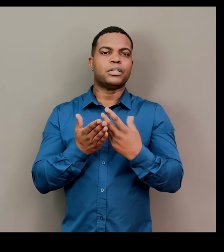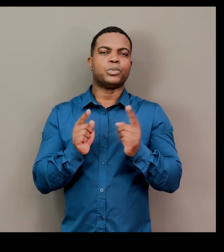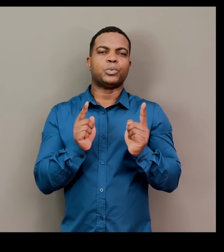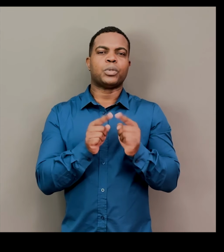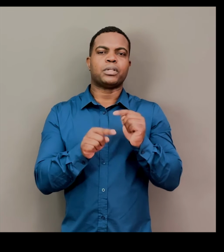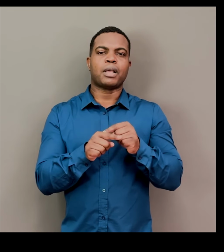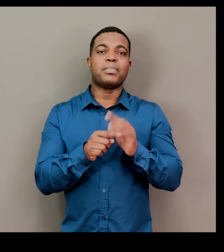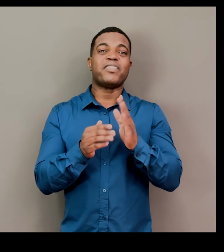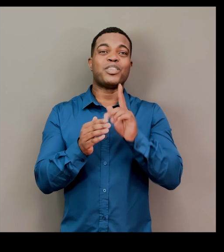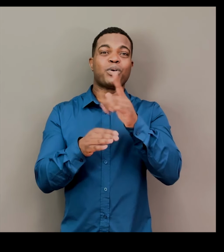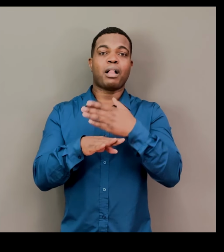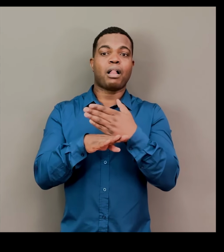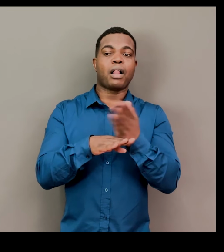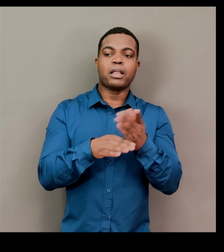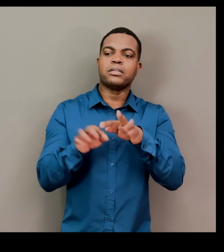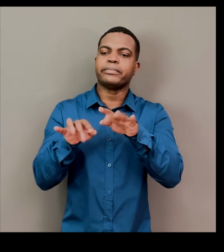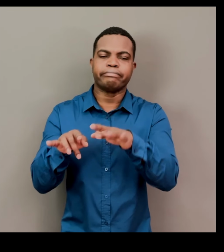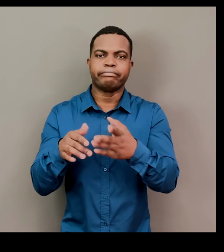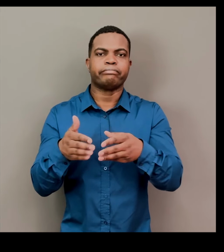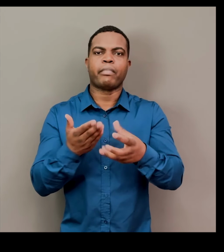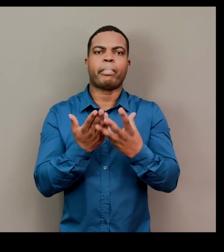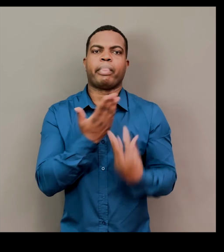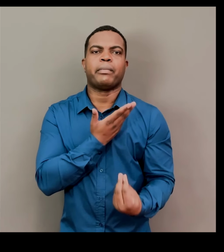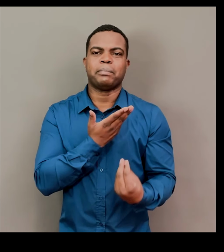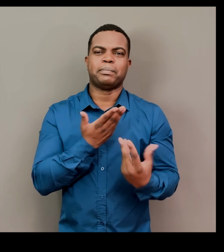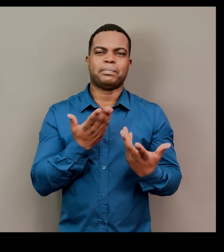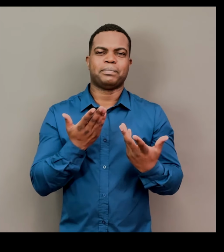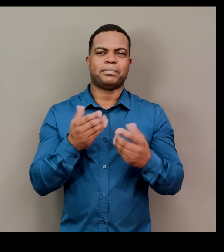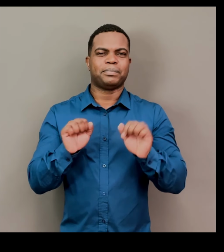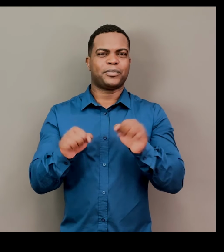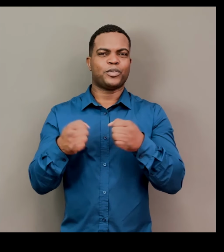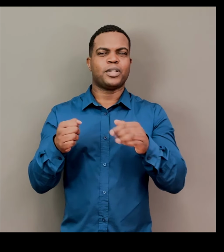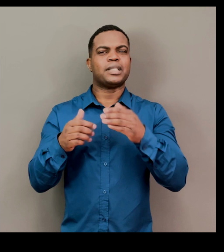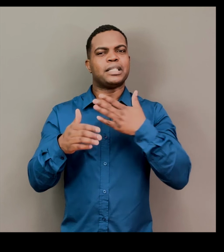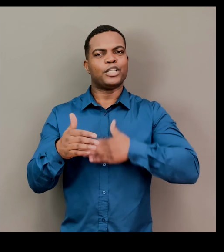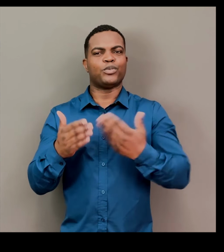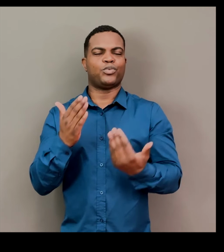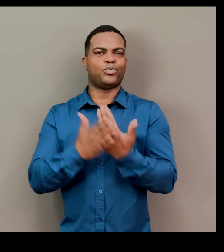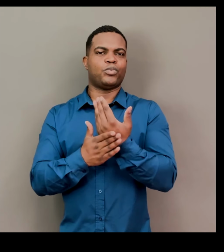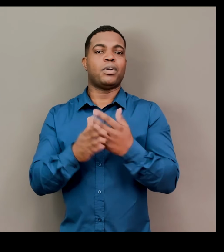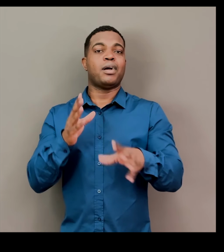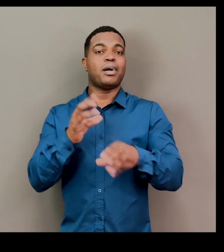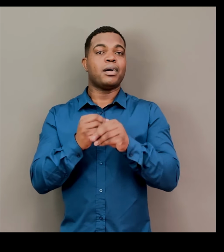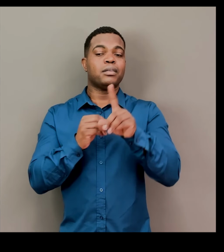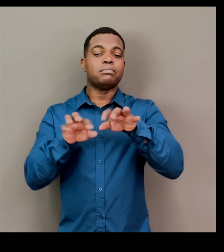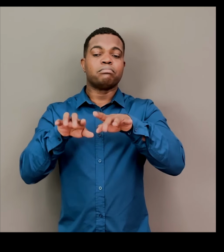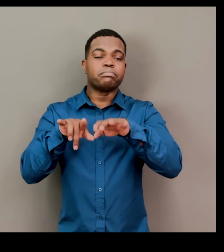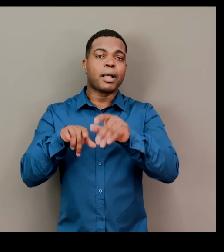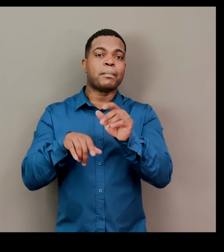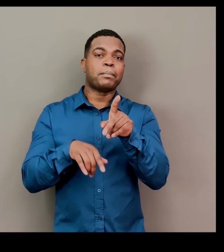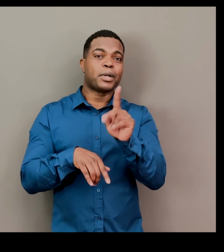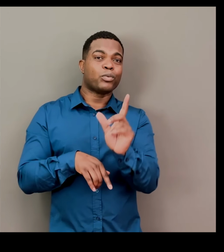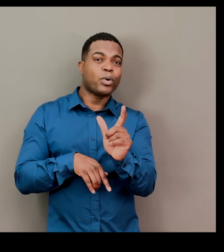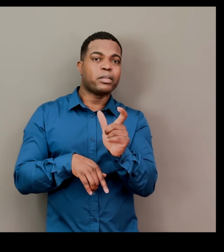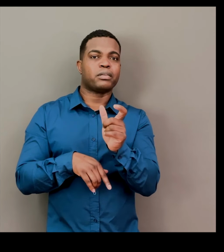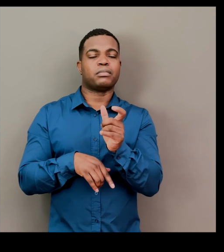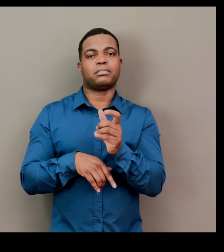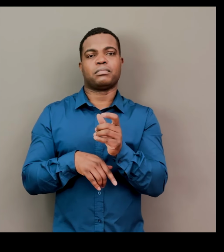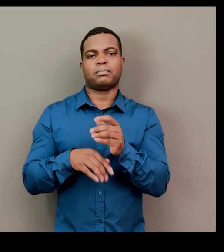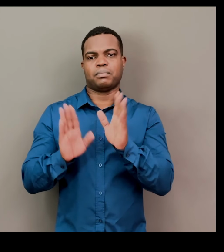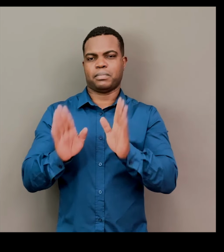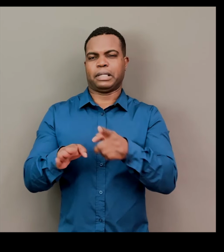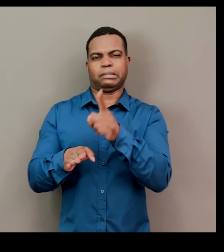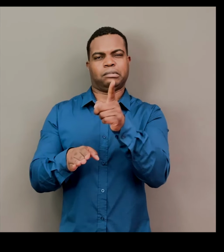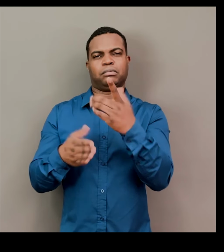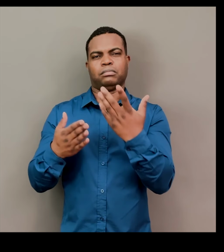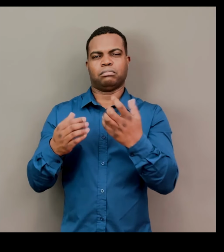secure, but they are even stronger since they require whoever's trying to log in to have a password and the right device,